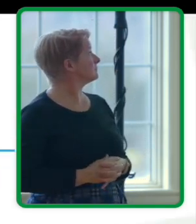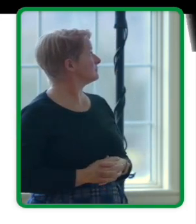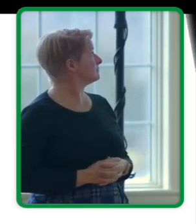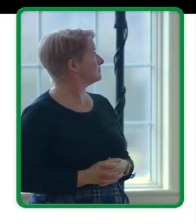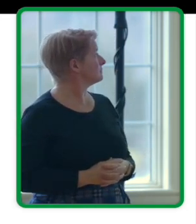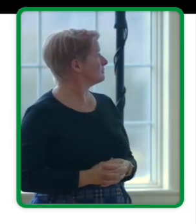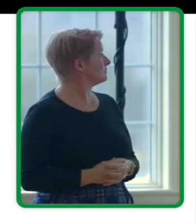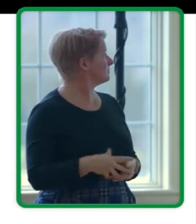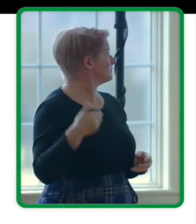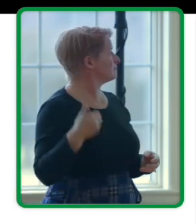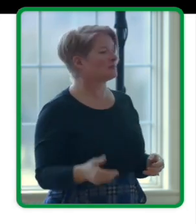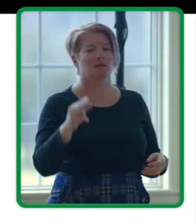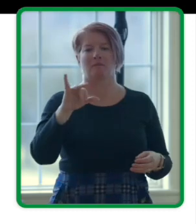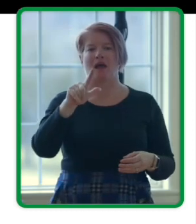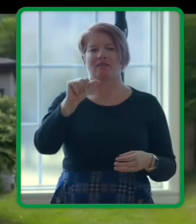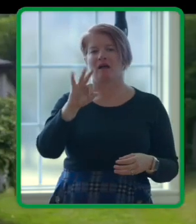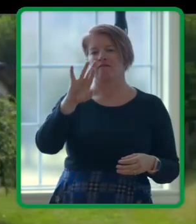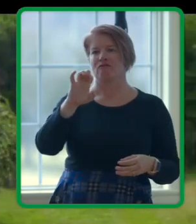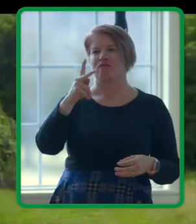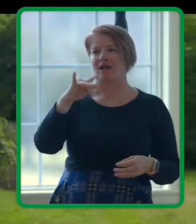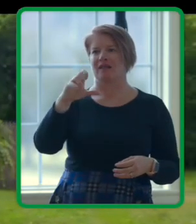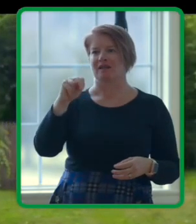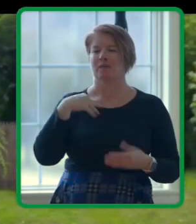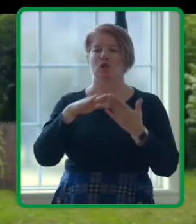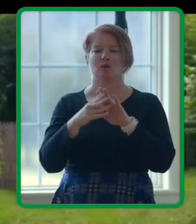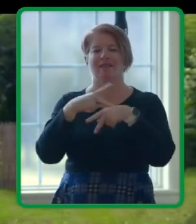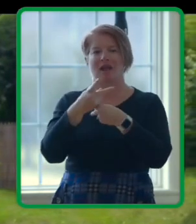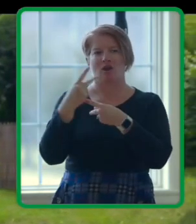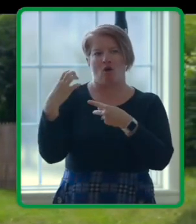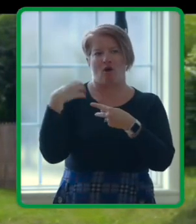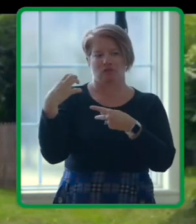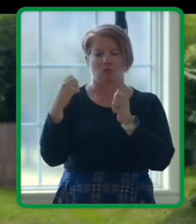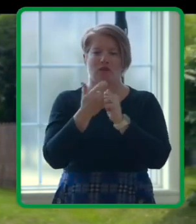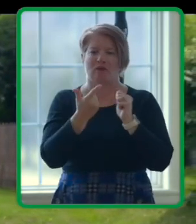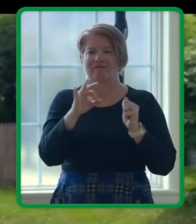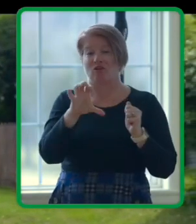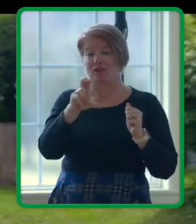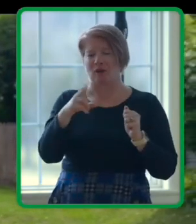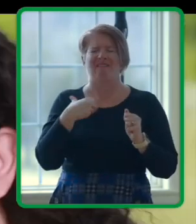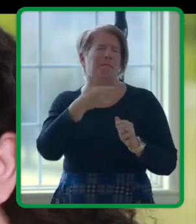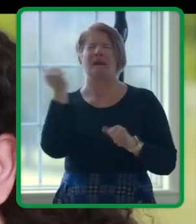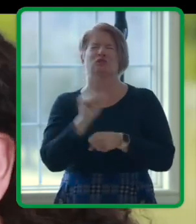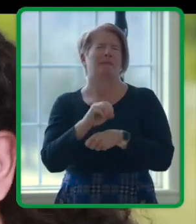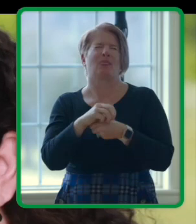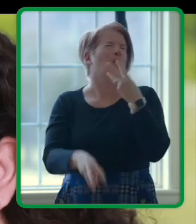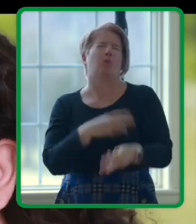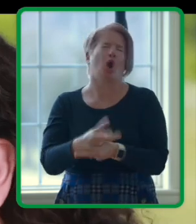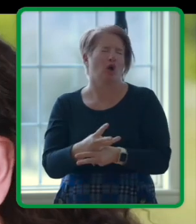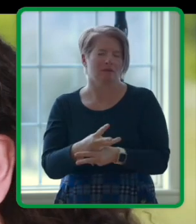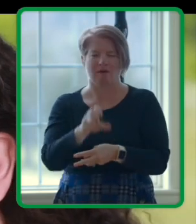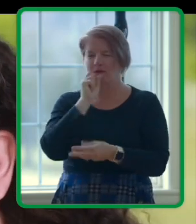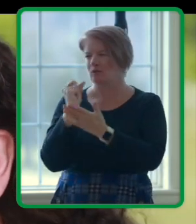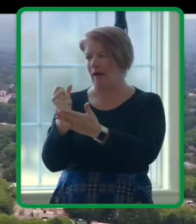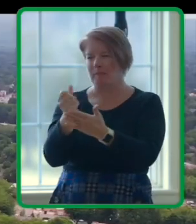Hi, my name is Mila Franklin. I'm a community lending officer with Greylock Federal Credit Union, and I have the best job in the world. I love to help anybody who